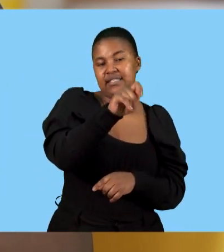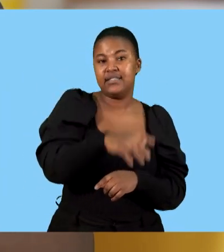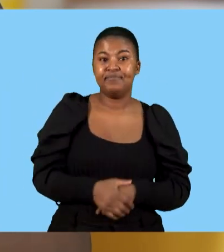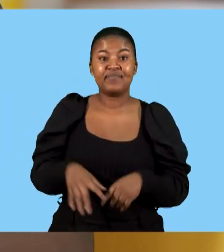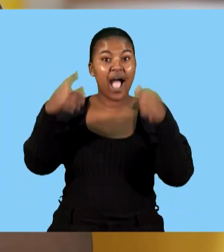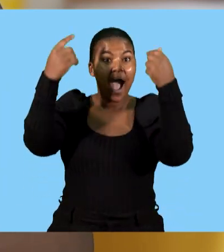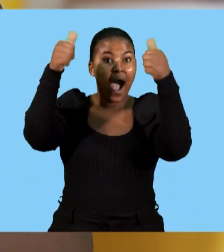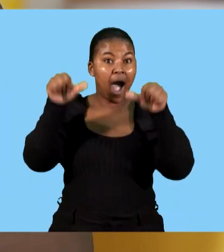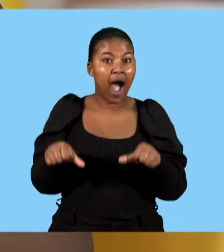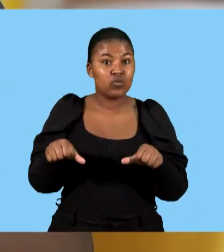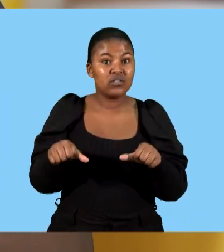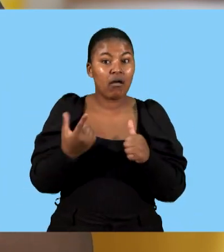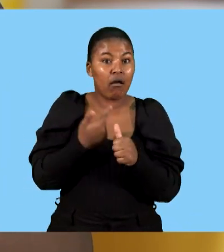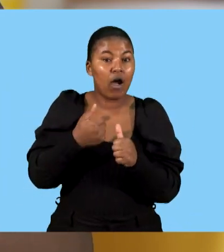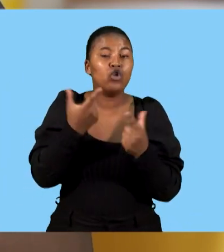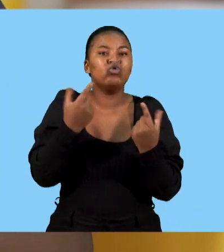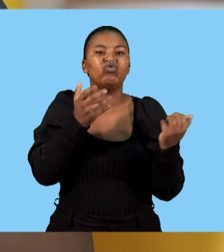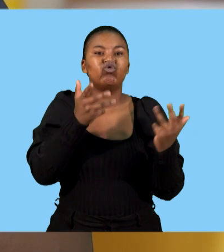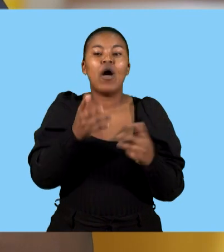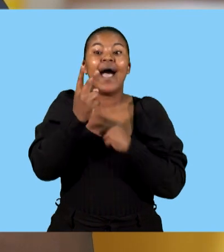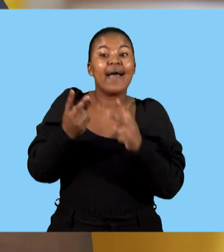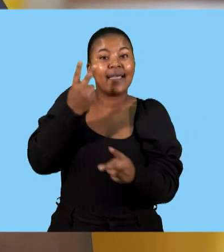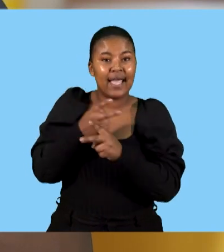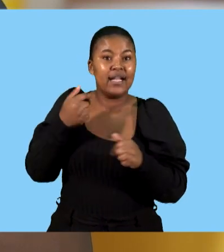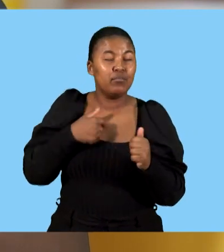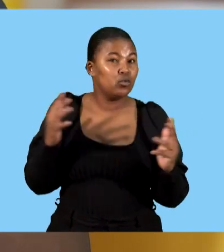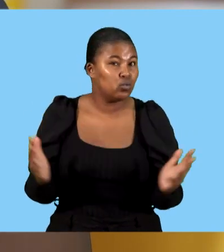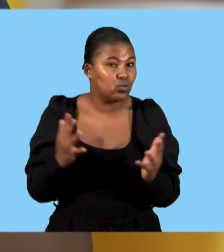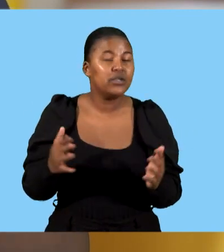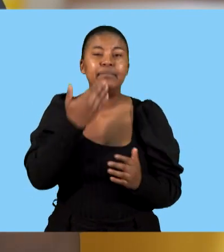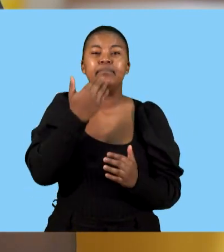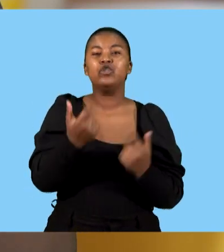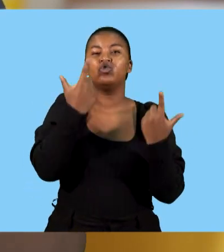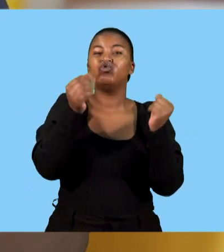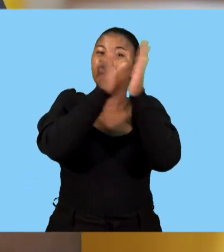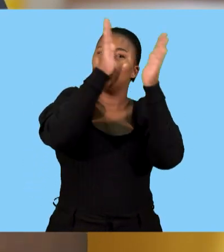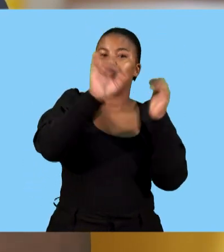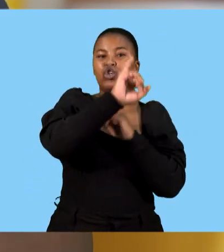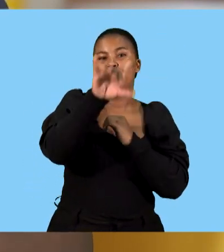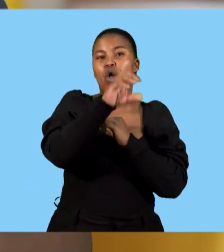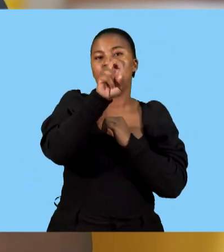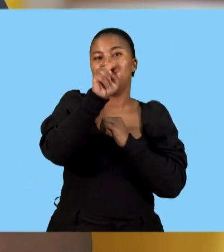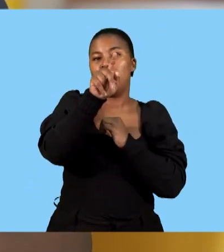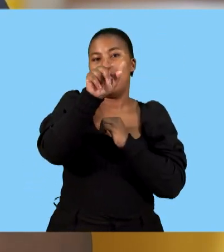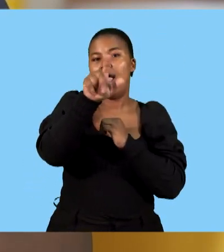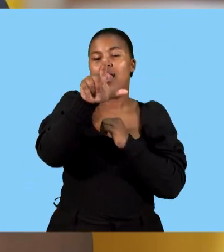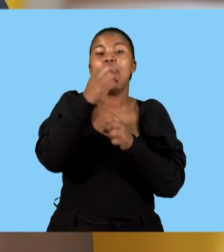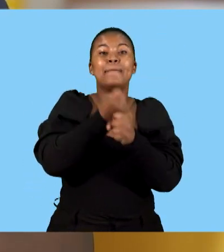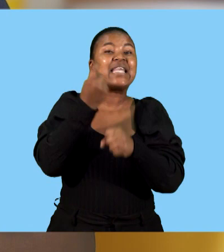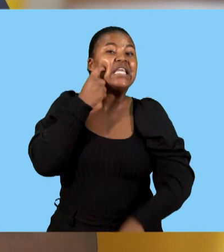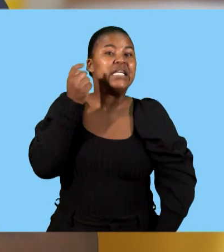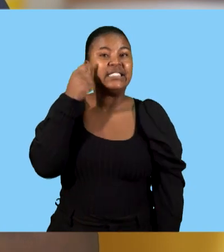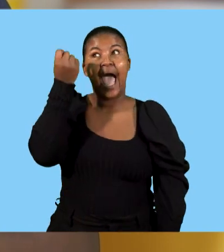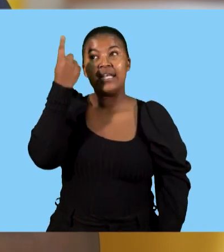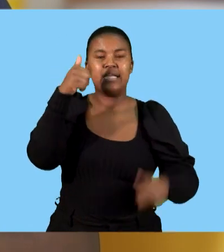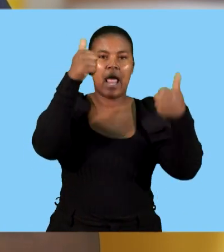equation. Once again, I would encourage you to do your general journal. It will make you understand your accounting equation much